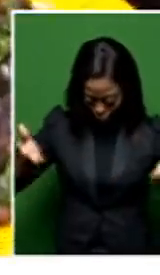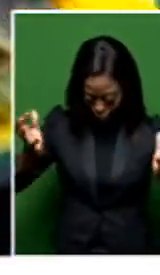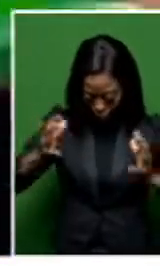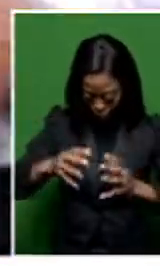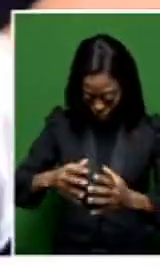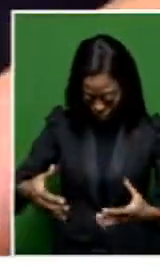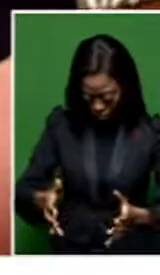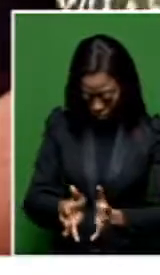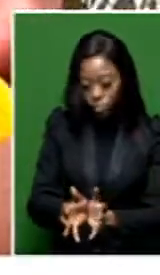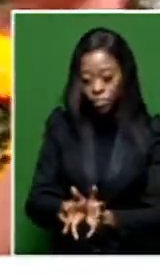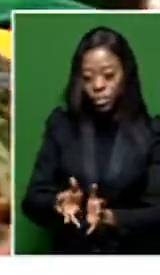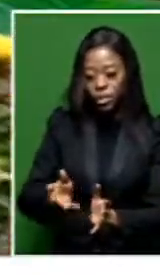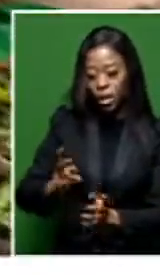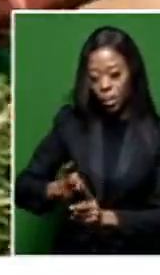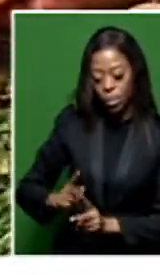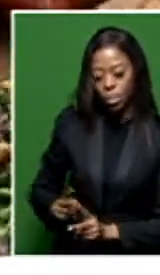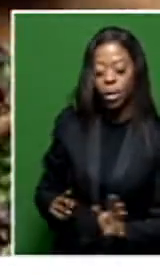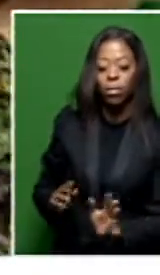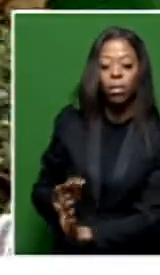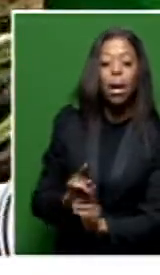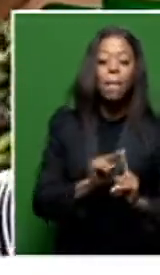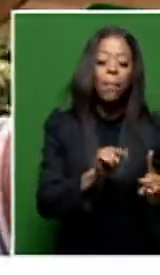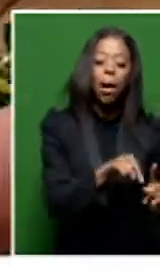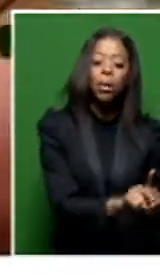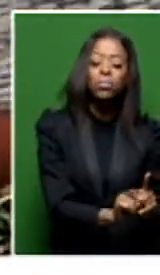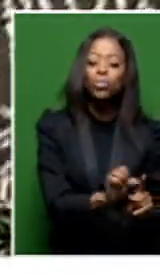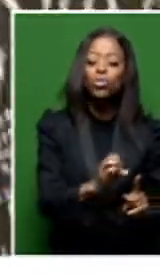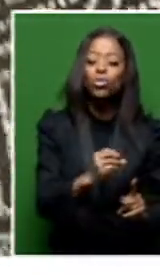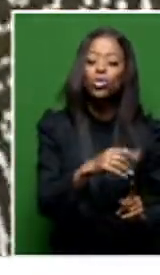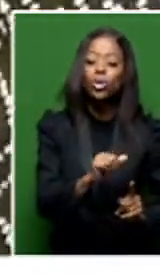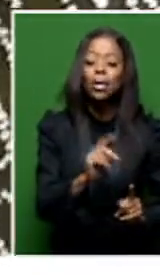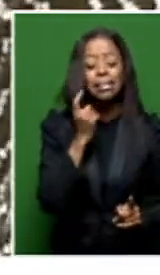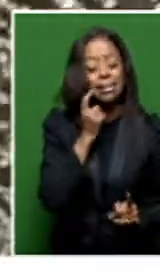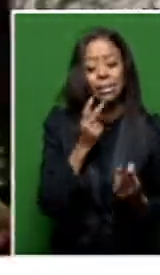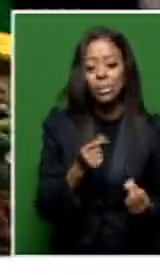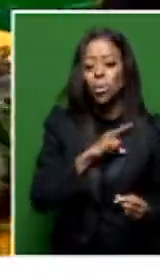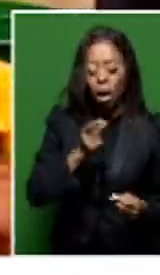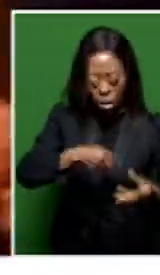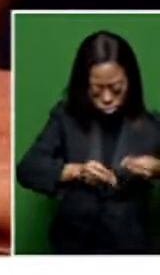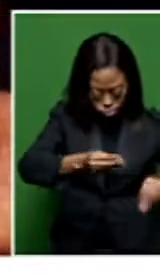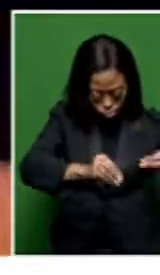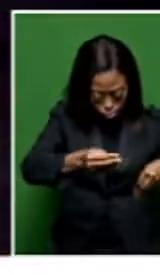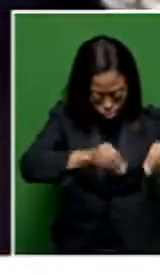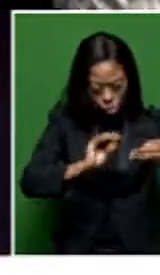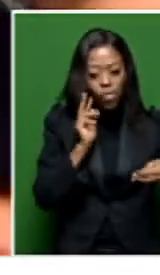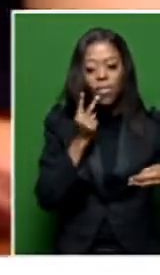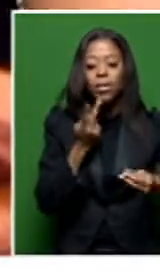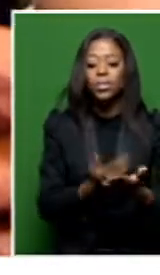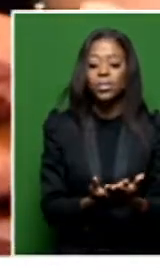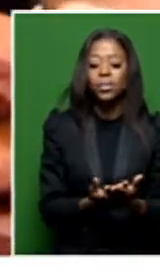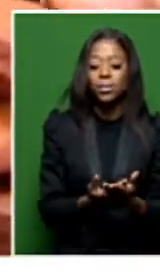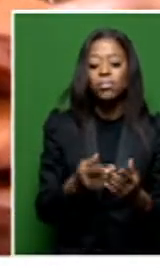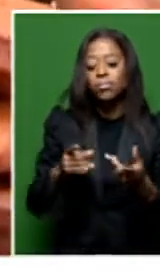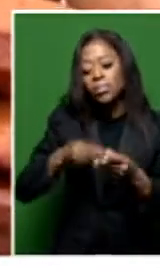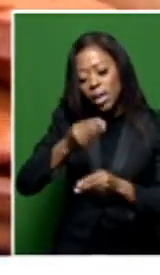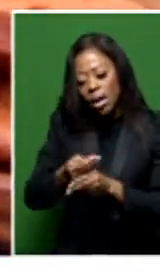always there. It's easy to make. It also packs so much flavor and vegetables in there, and you can really play around with the flavors in there. I like